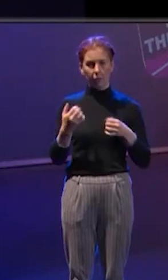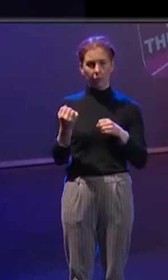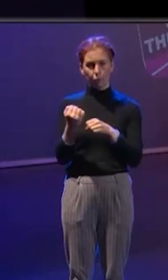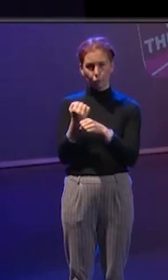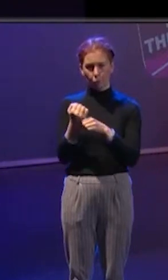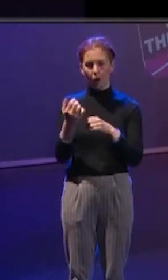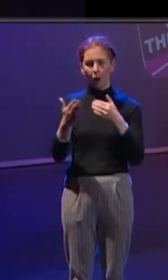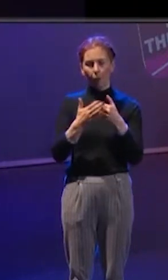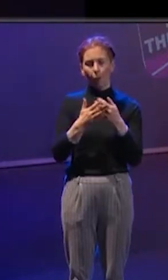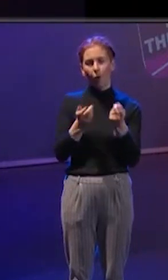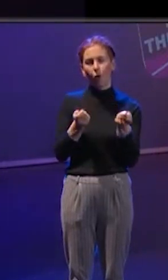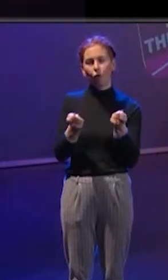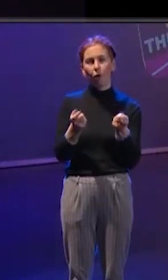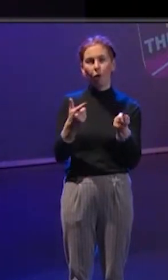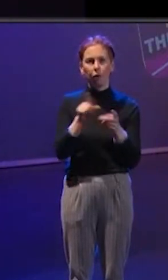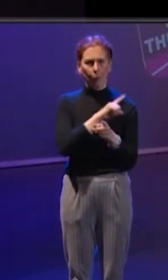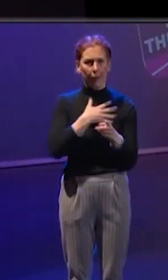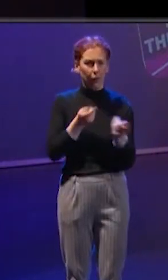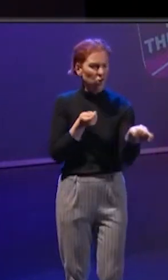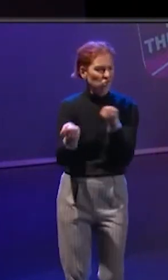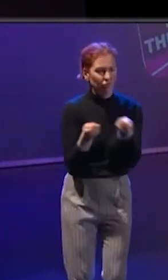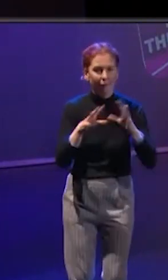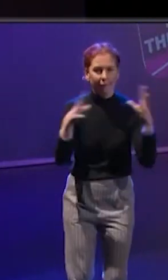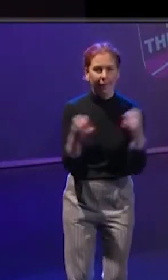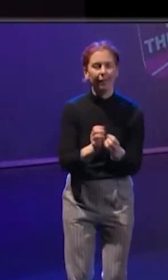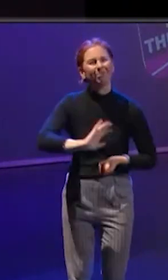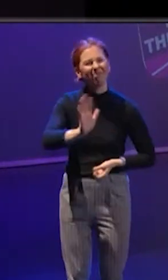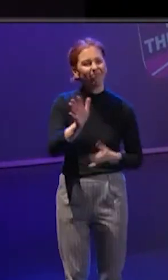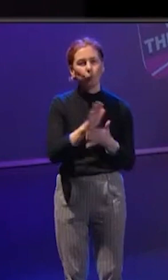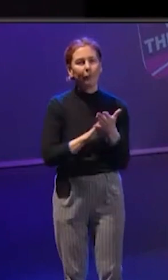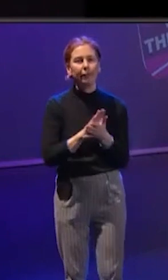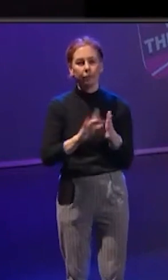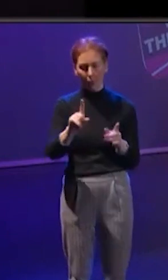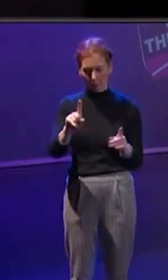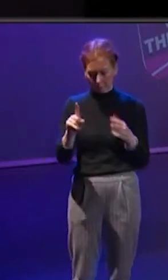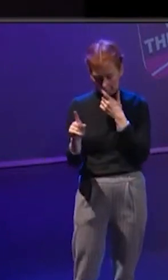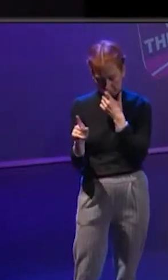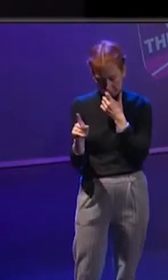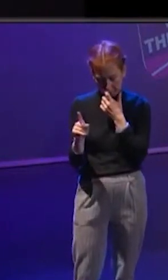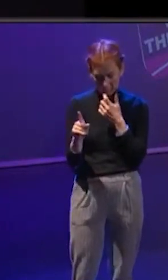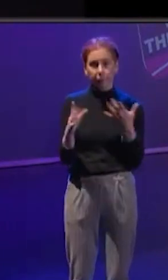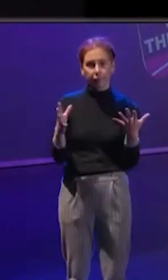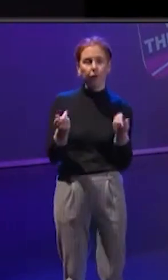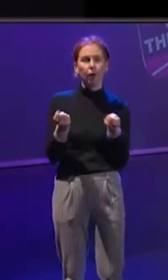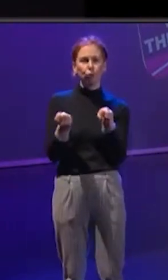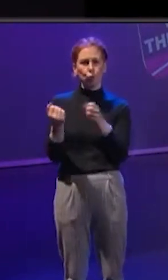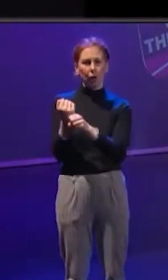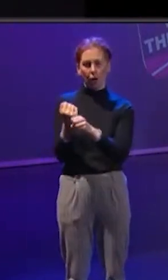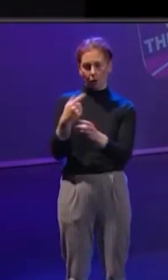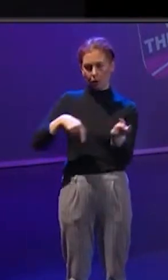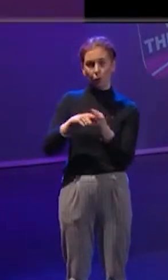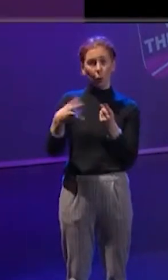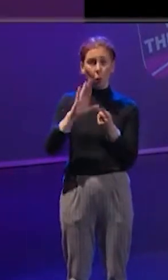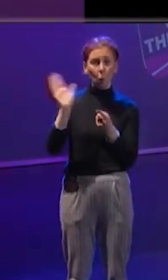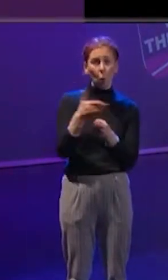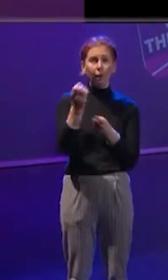in sort of a control freak way, but I think as a producer, you often, you know, we all do different jobs. We've all got